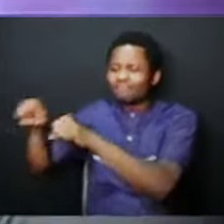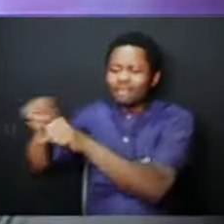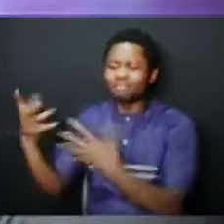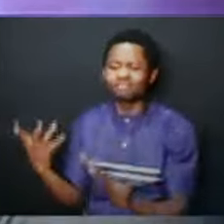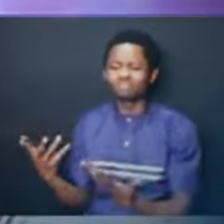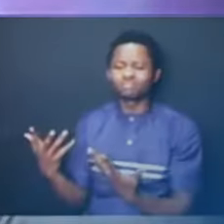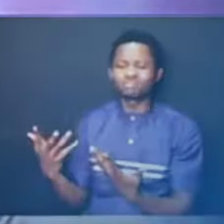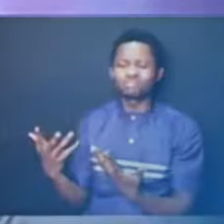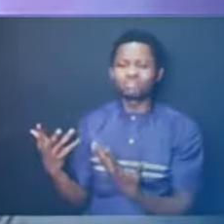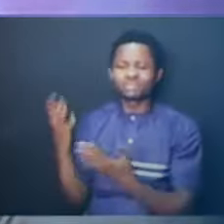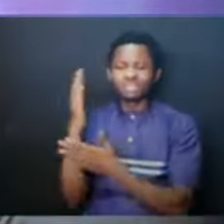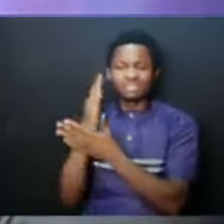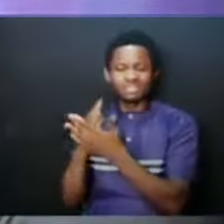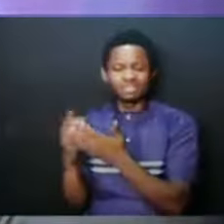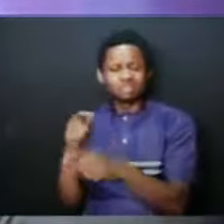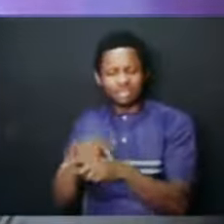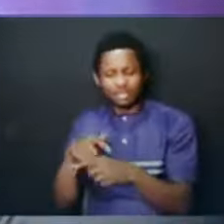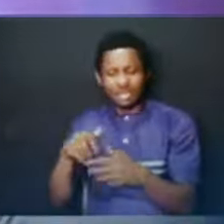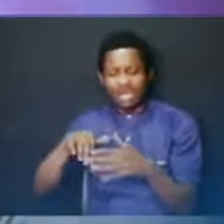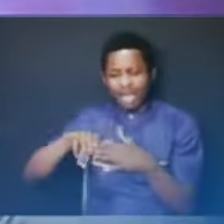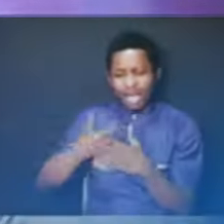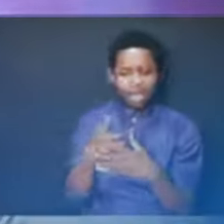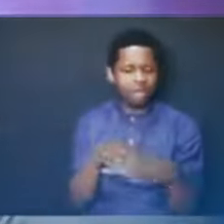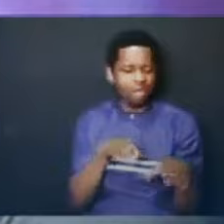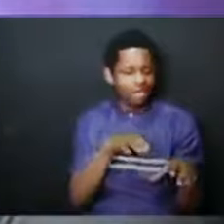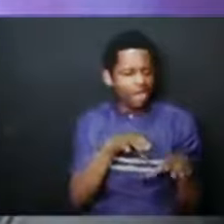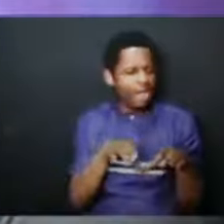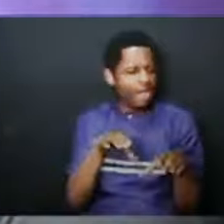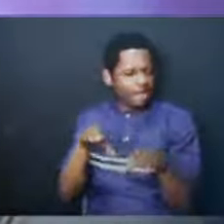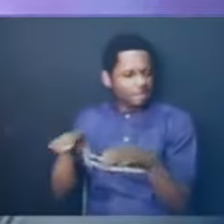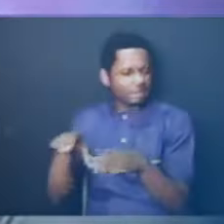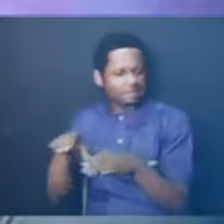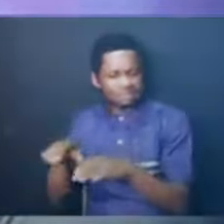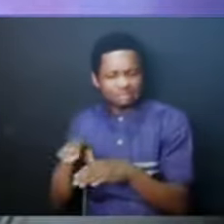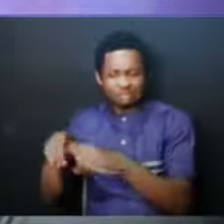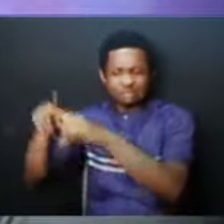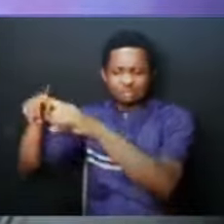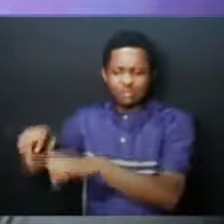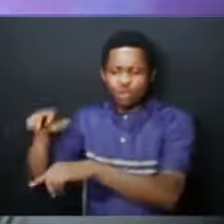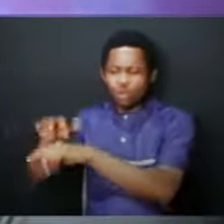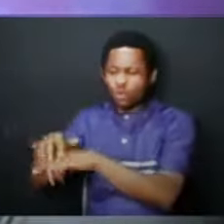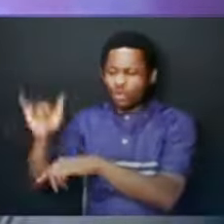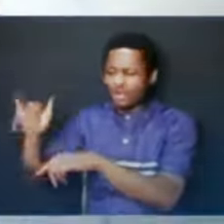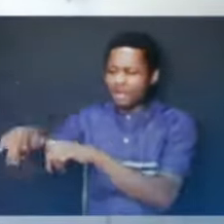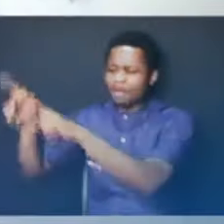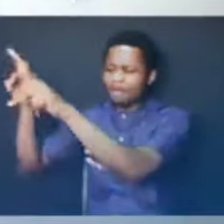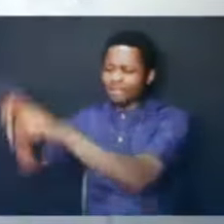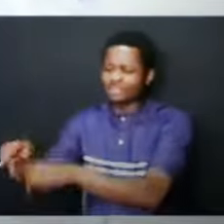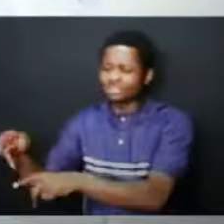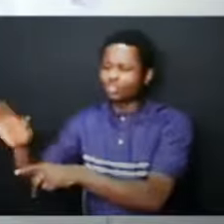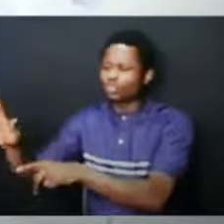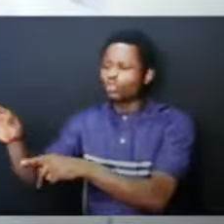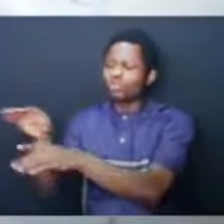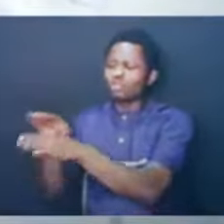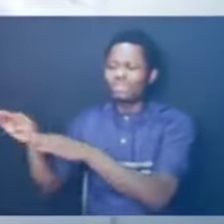And sometimes your moods are dictated by the actions and inactions of such